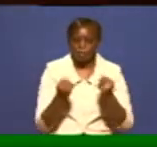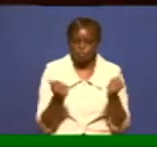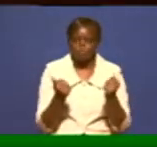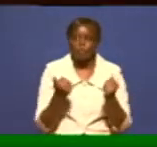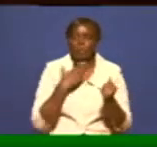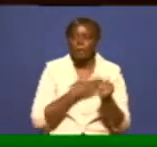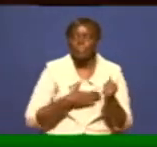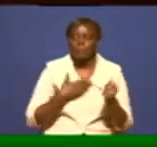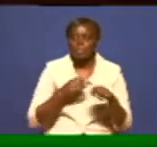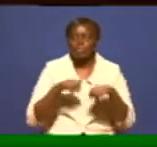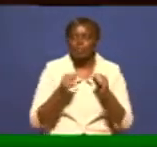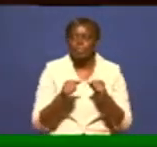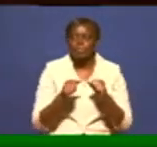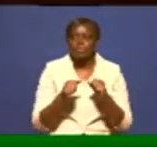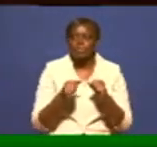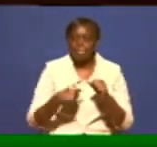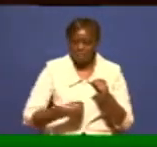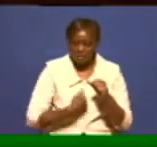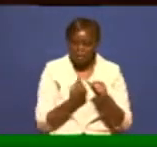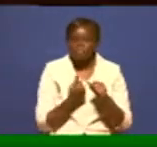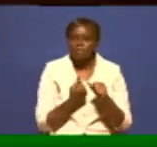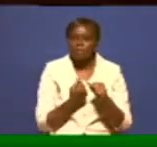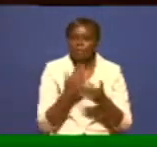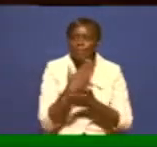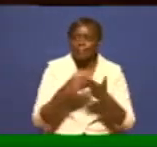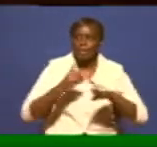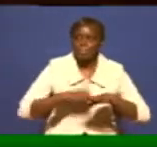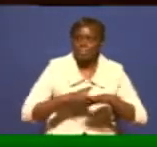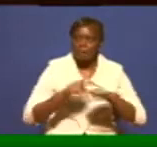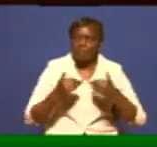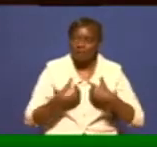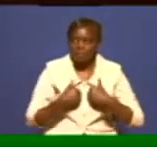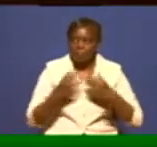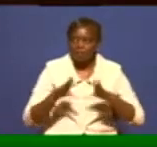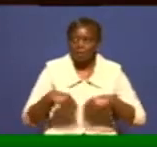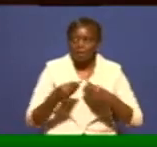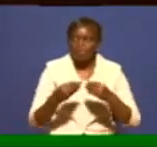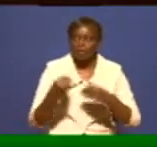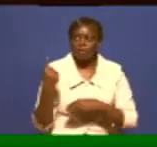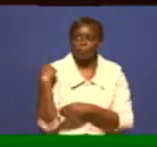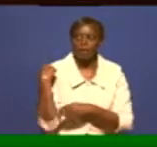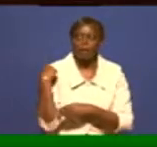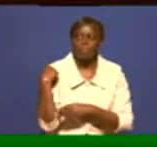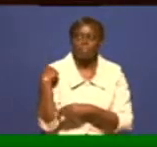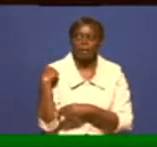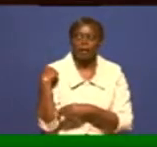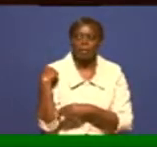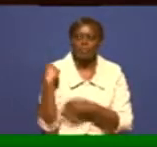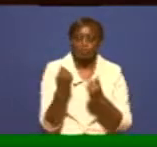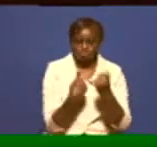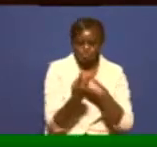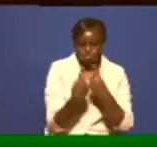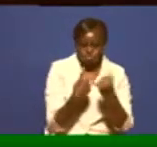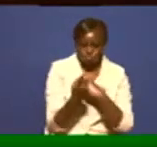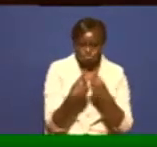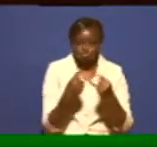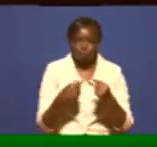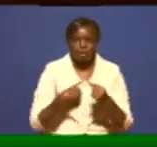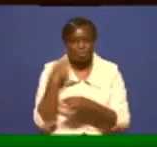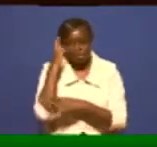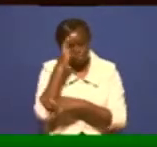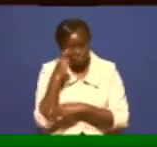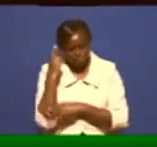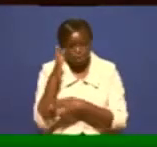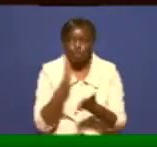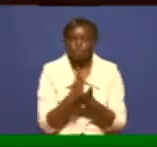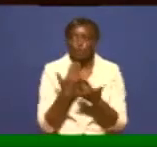we can, and I took quite some time, honorable members, I gave quite a number of you an opportunity to speak, because I realize this is, of course,